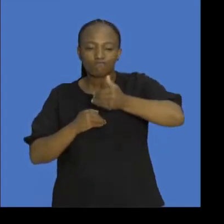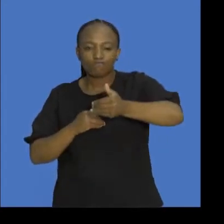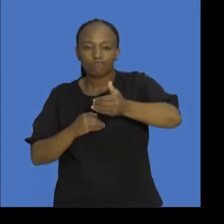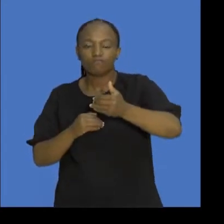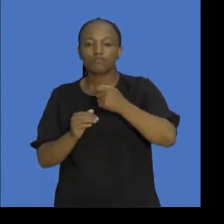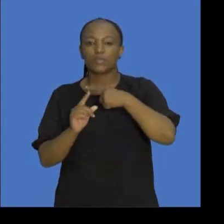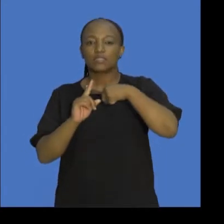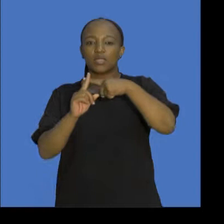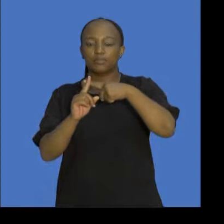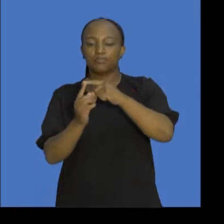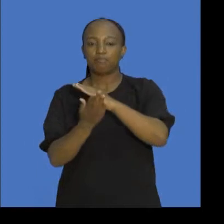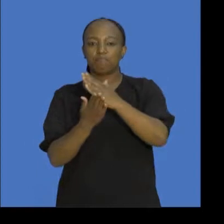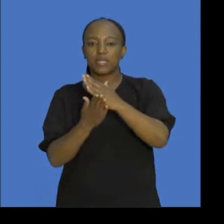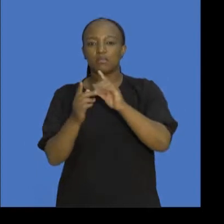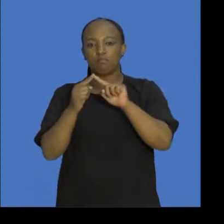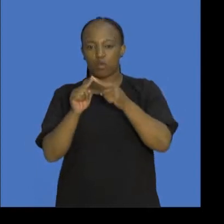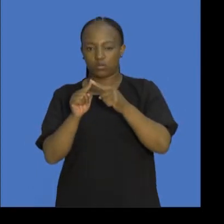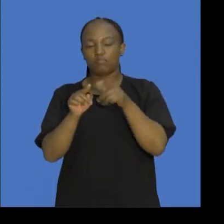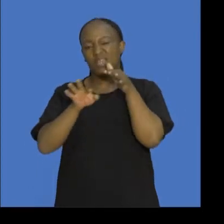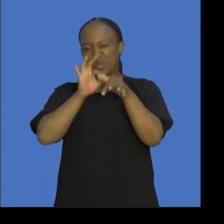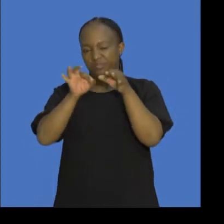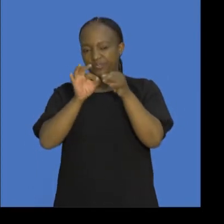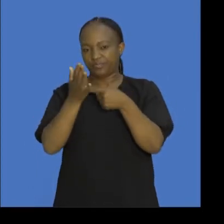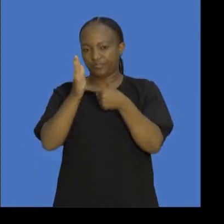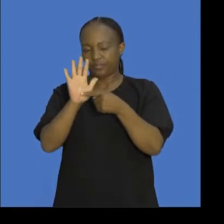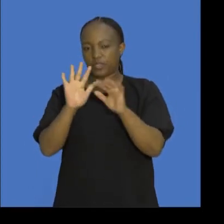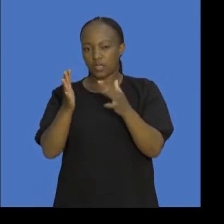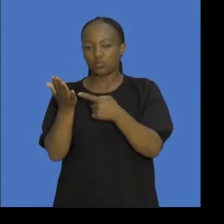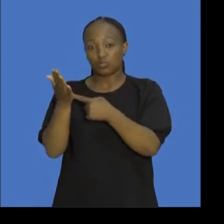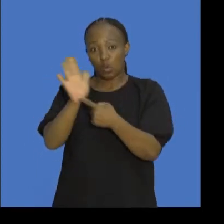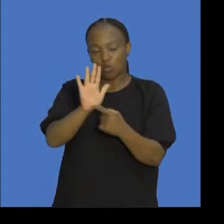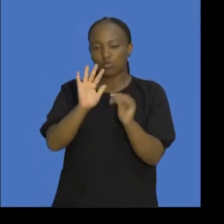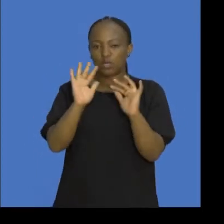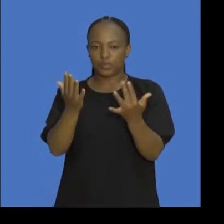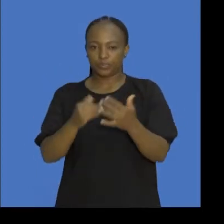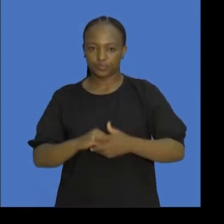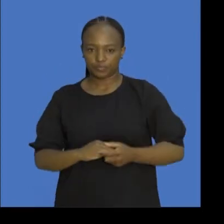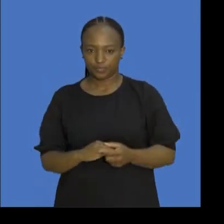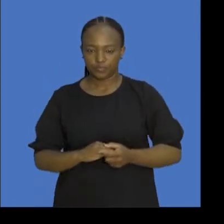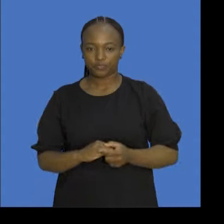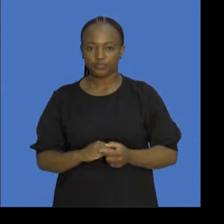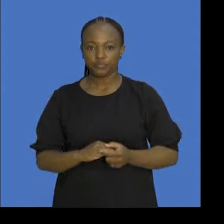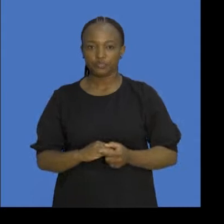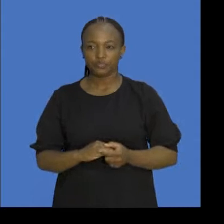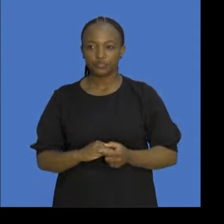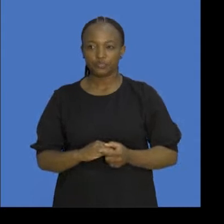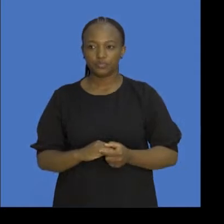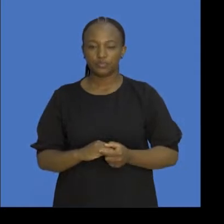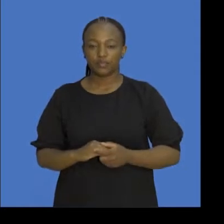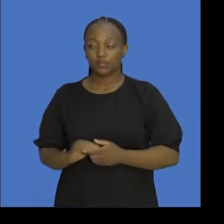the midpoint. I'll explain, it'll actually make more sense if we do the actual problem. So this is the